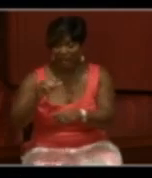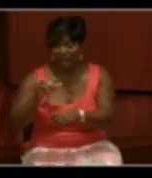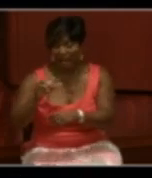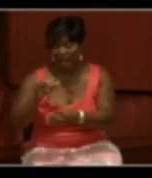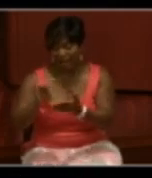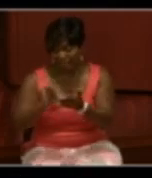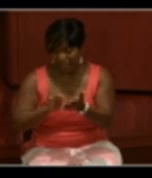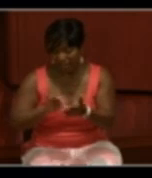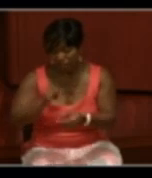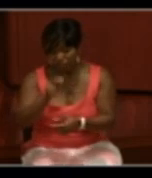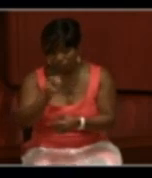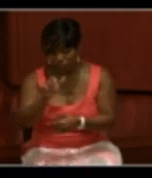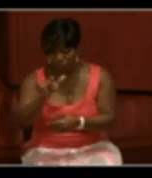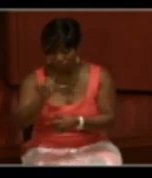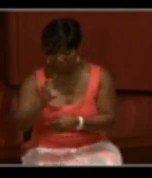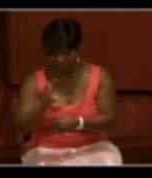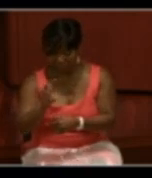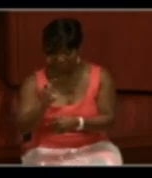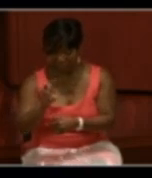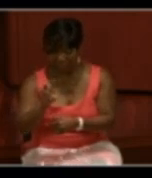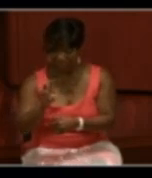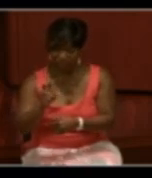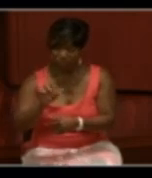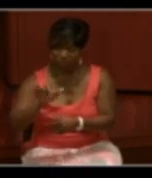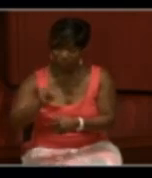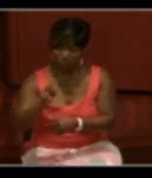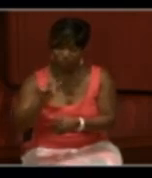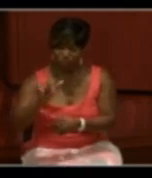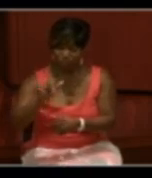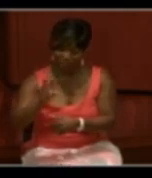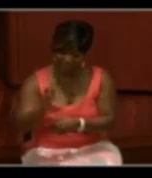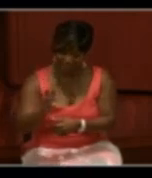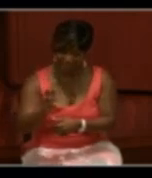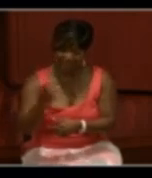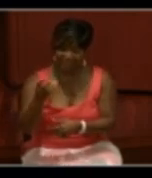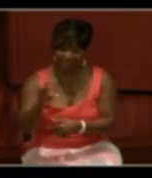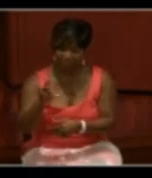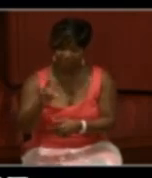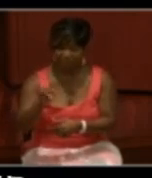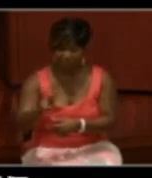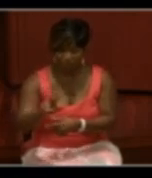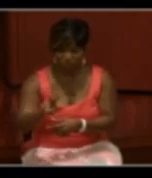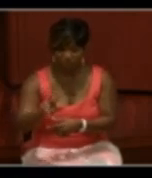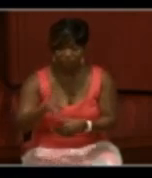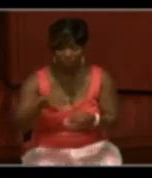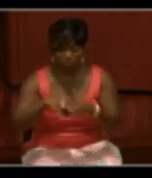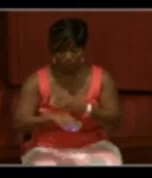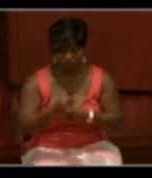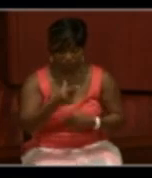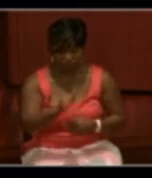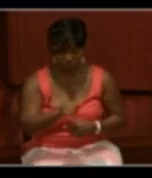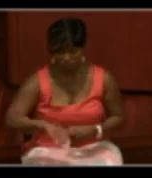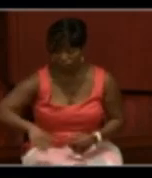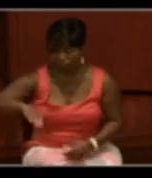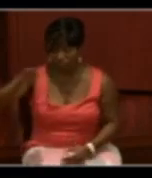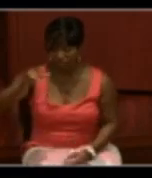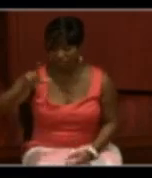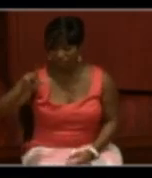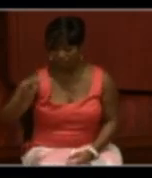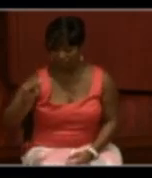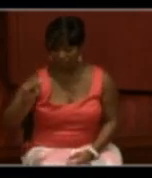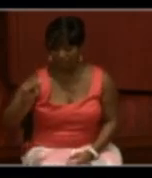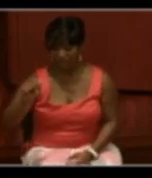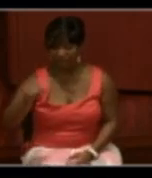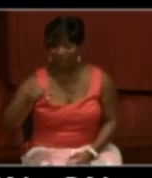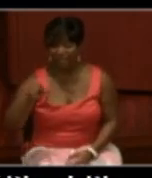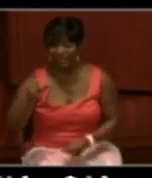26, 1872, states that he was born in Jasper County, Georgia, raised in Louisiana. His residence is